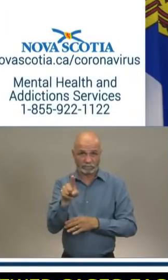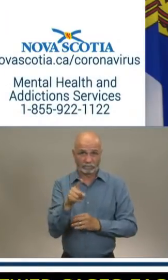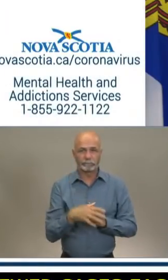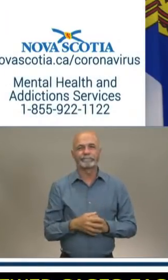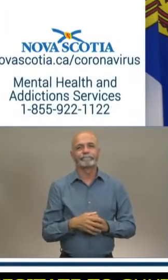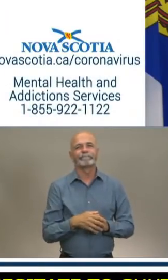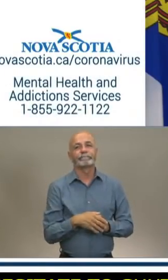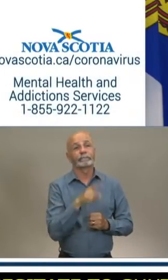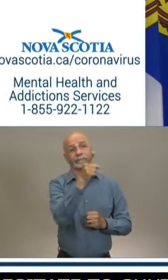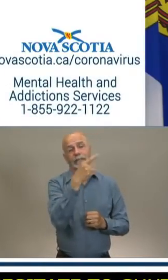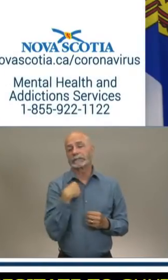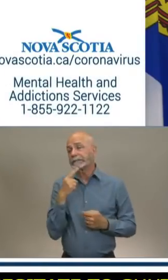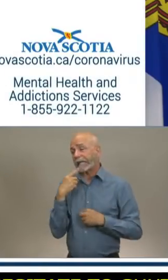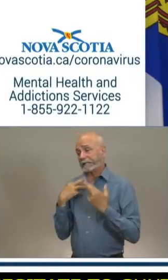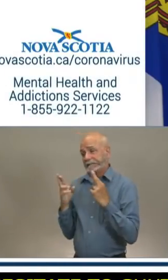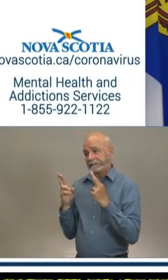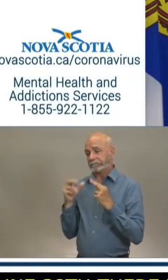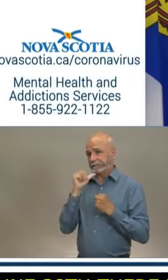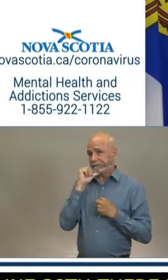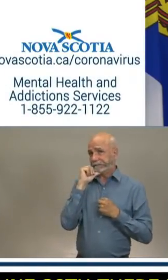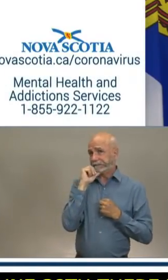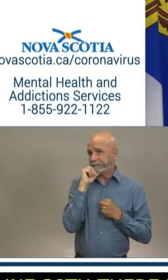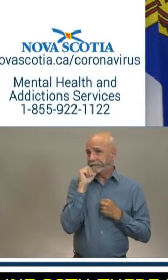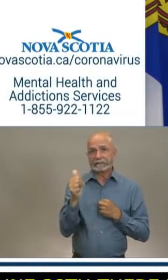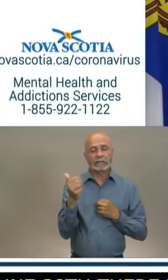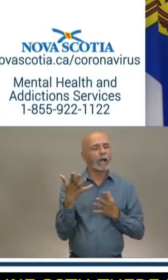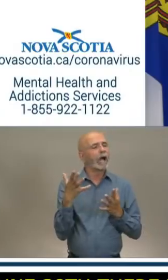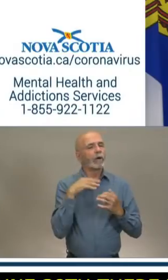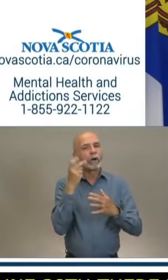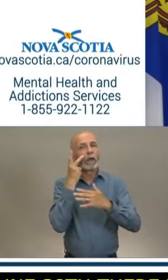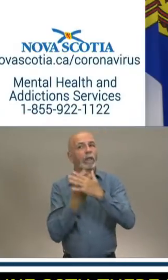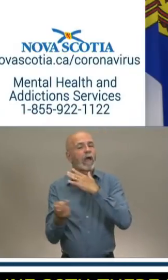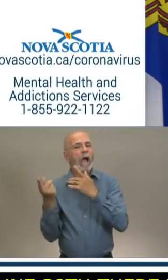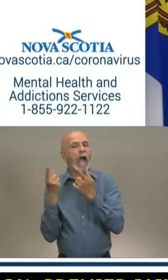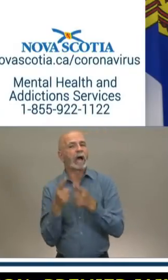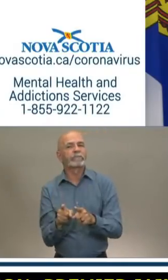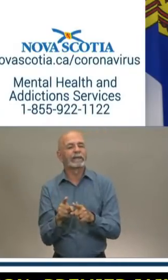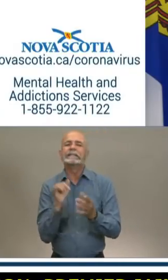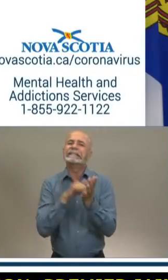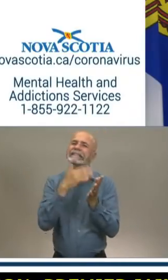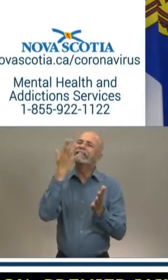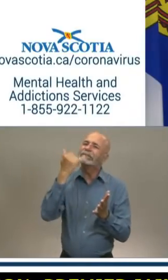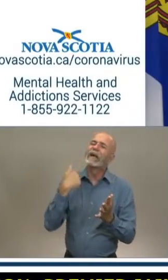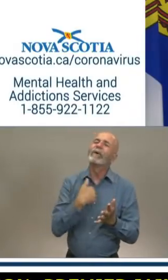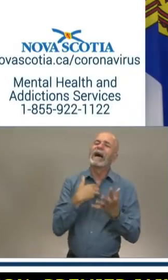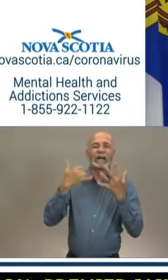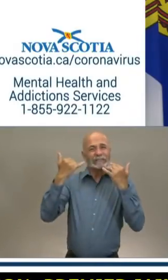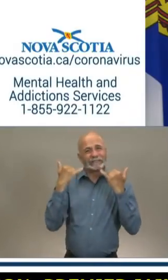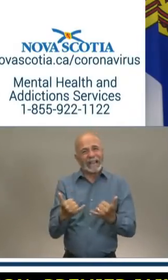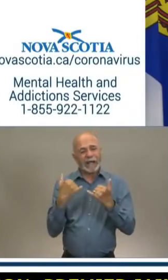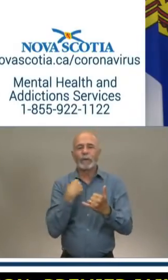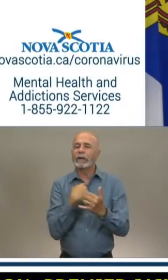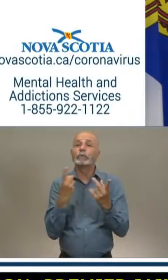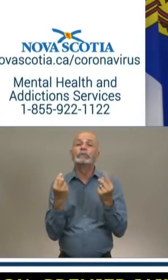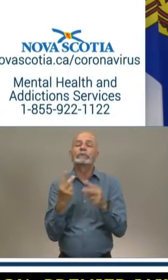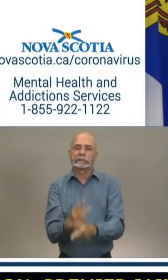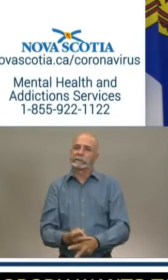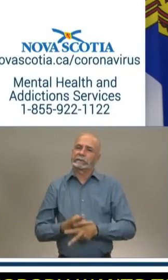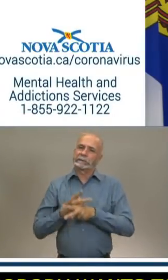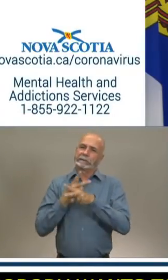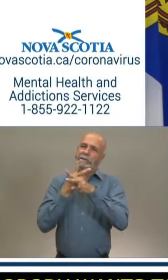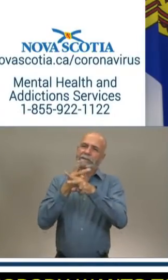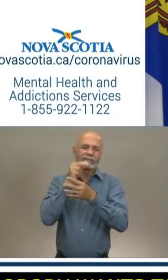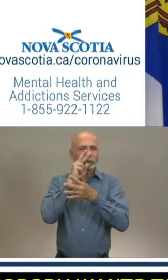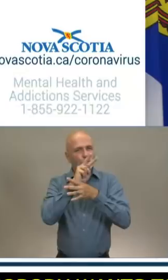wants to see that, and that underscores the importance of our cautious reopening plan and those 2-week separations between our phases. So